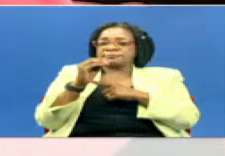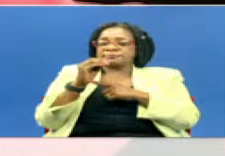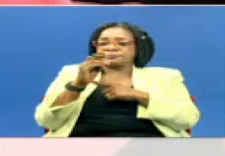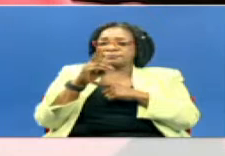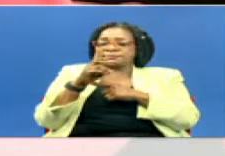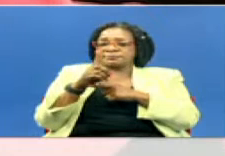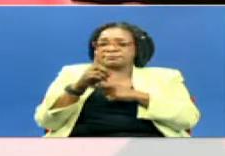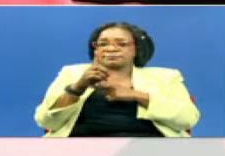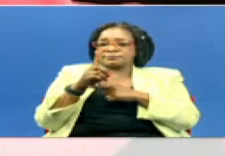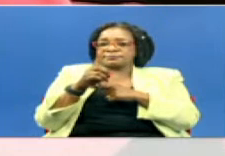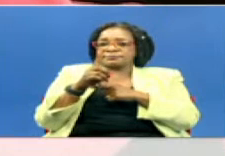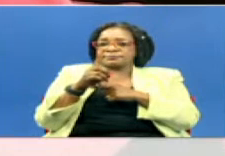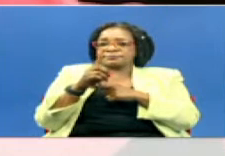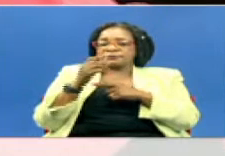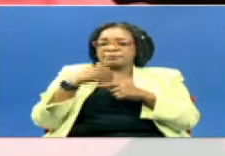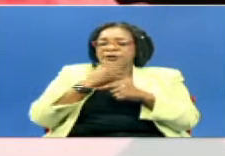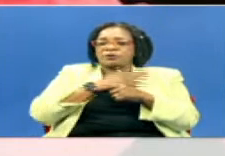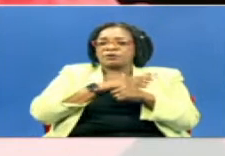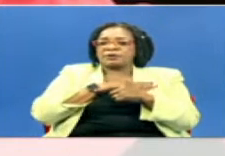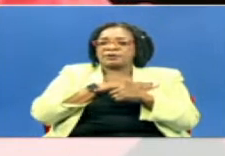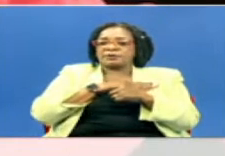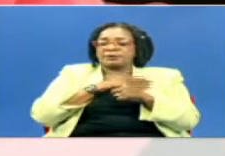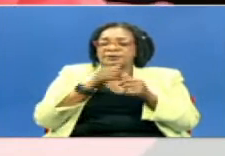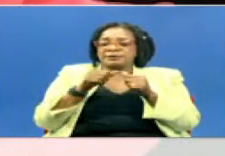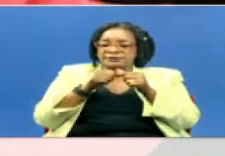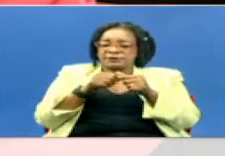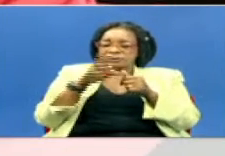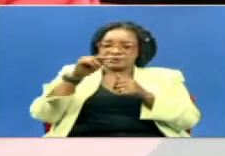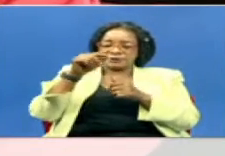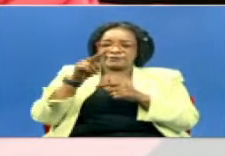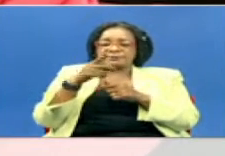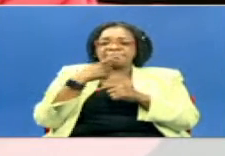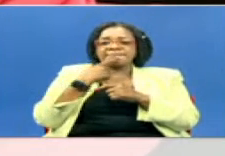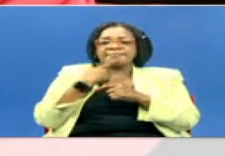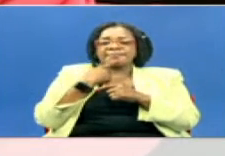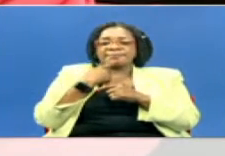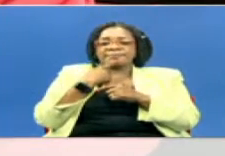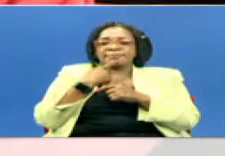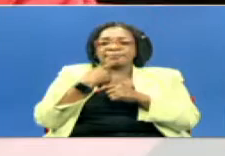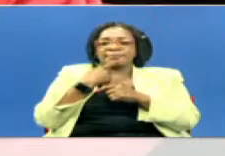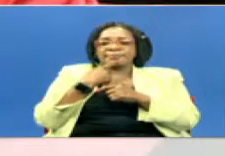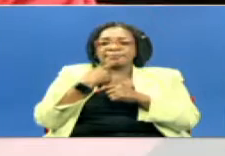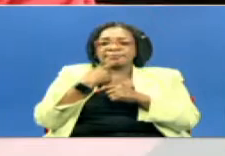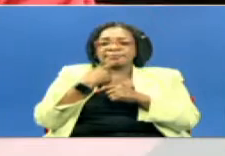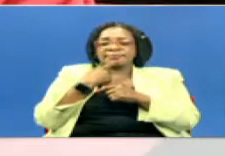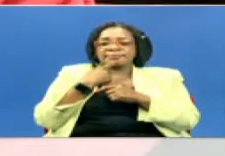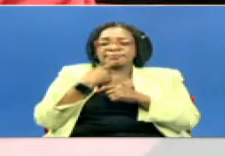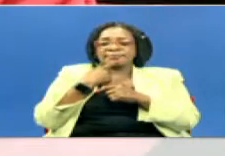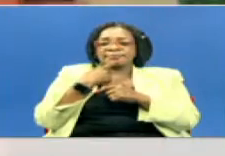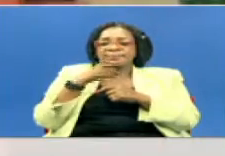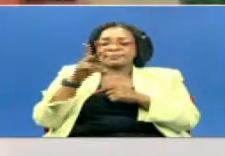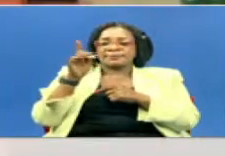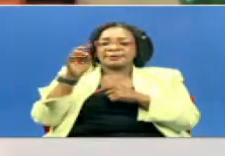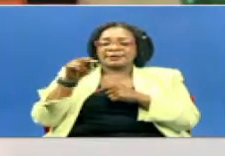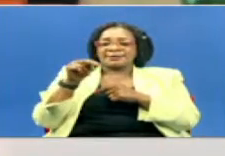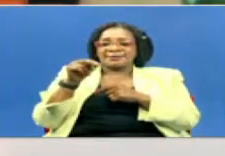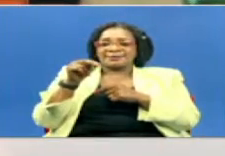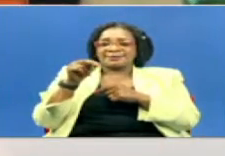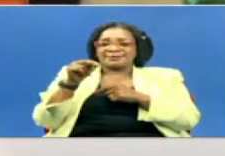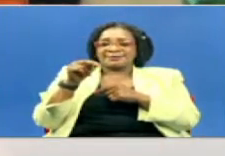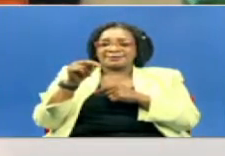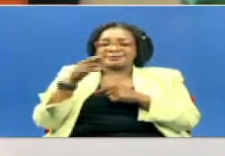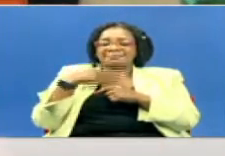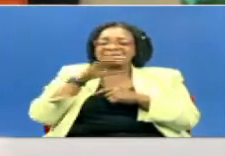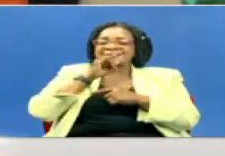2021 with my colleague, still on NTV, you said it would be unwise. Was it Kennedy? Yes. Okay, my